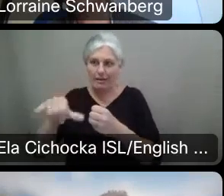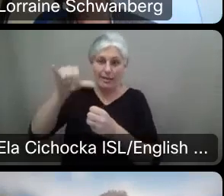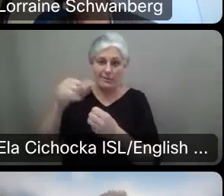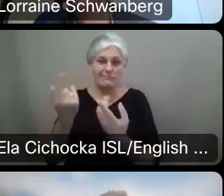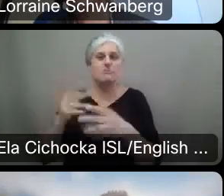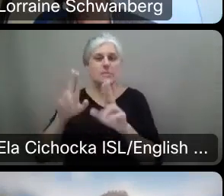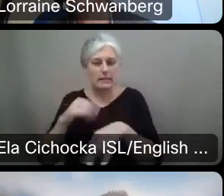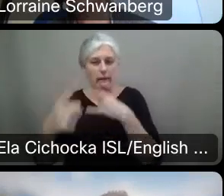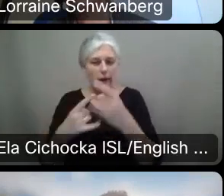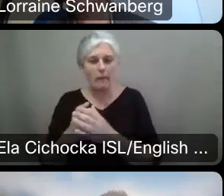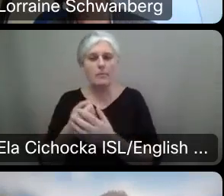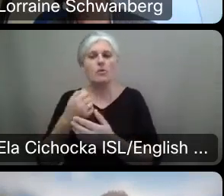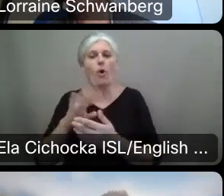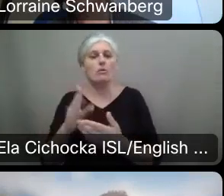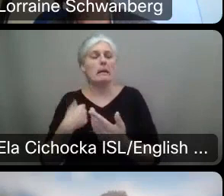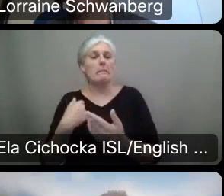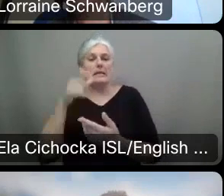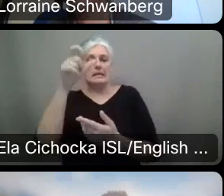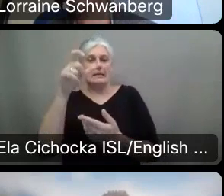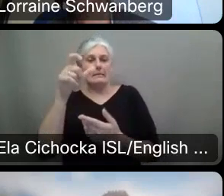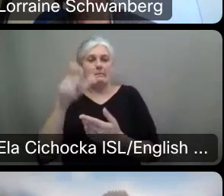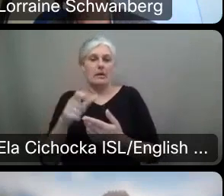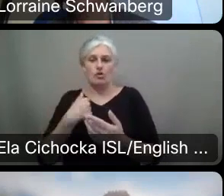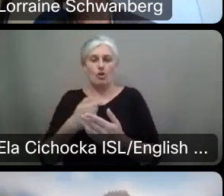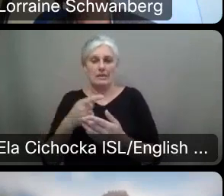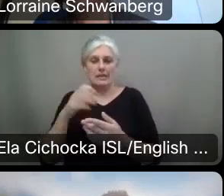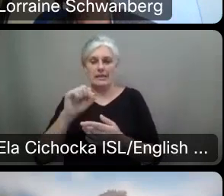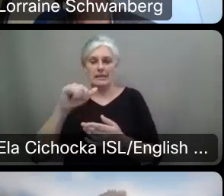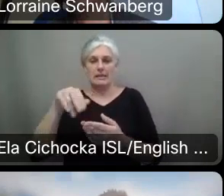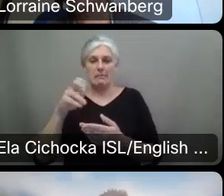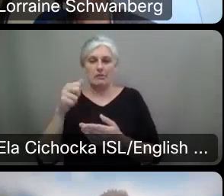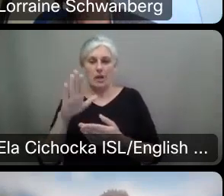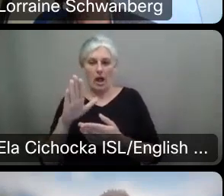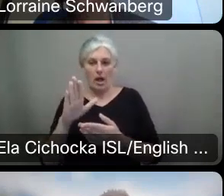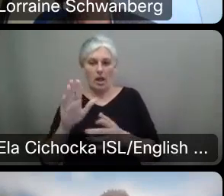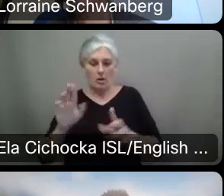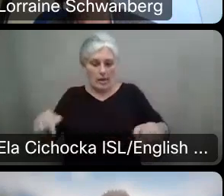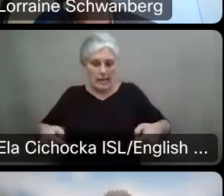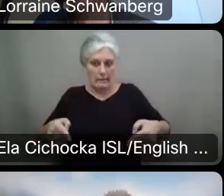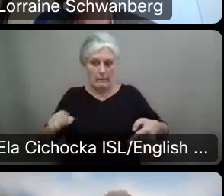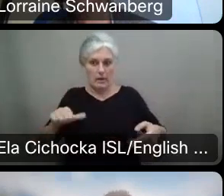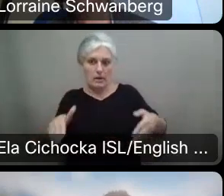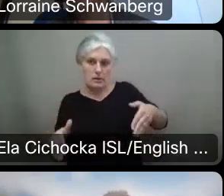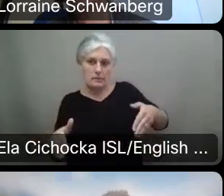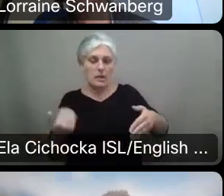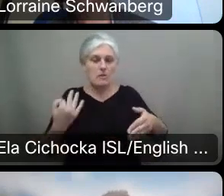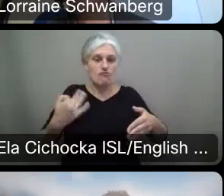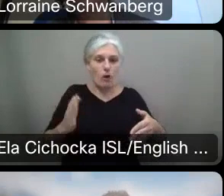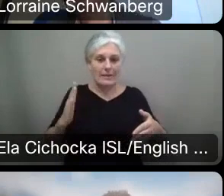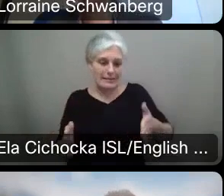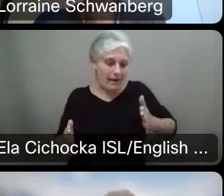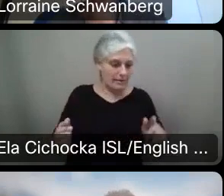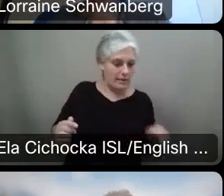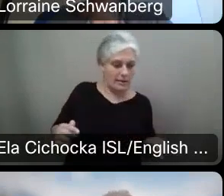We're symmetrical individuals, so it's not unheard of for the wrong hip or the wrong knee to be operated on, or the wrong site in terms